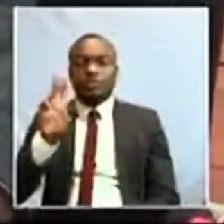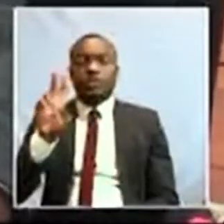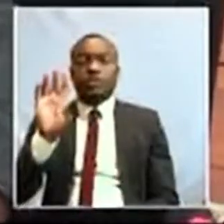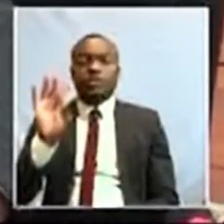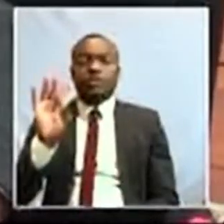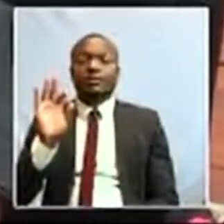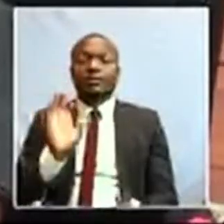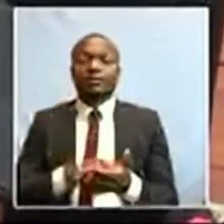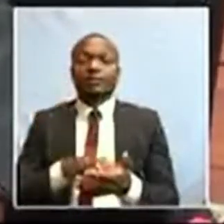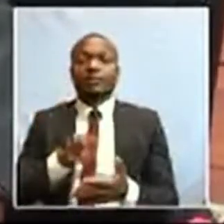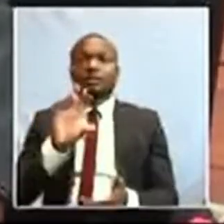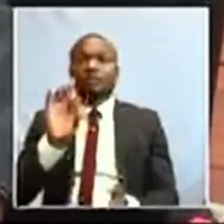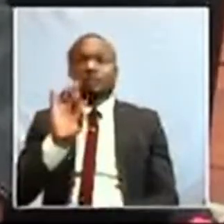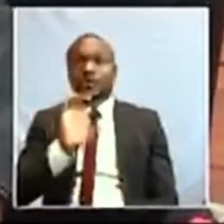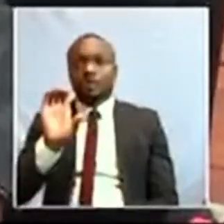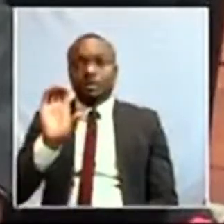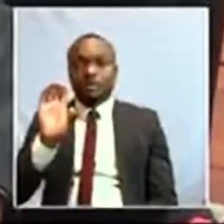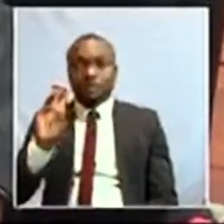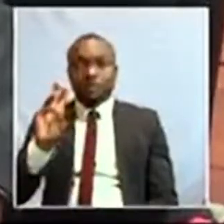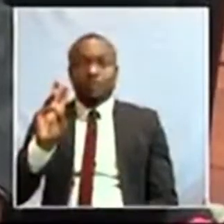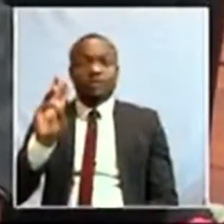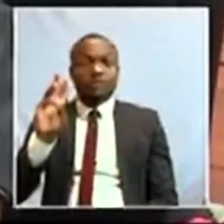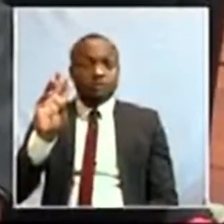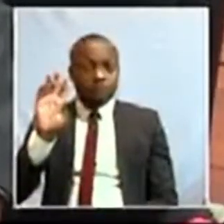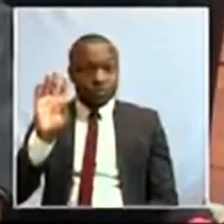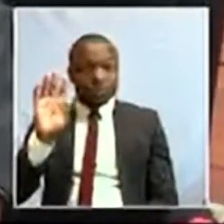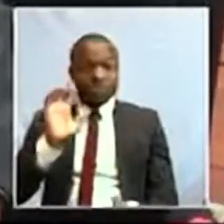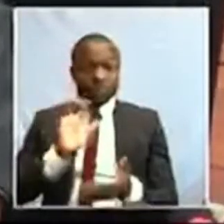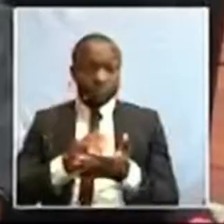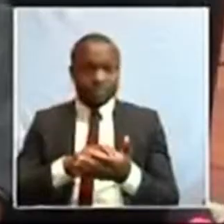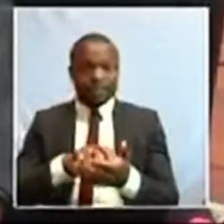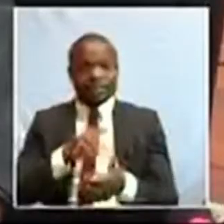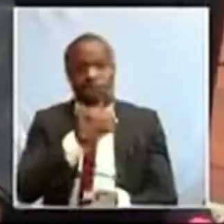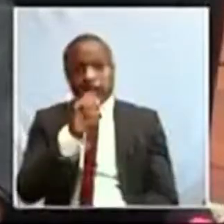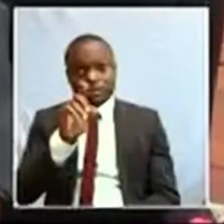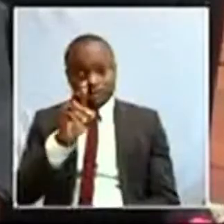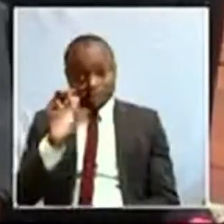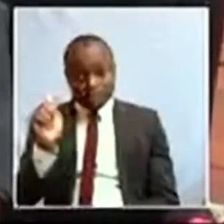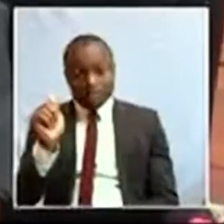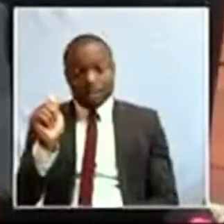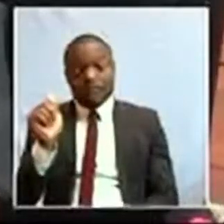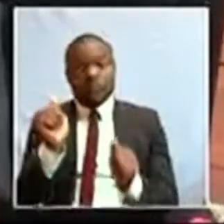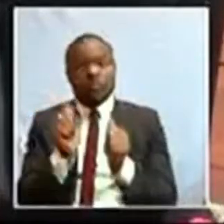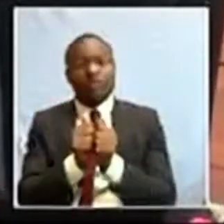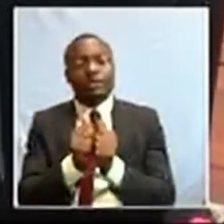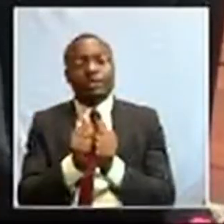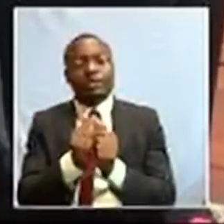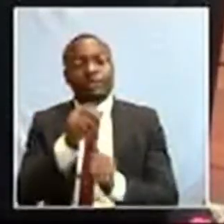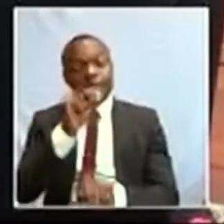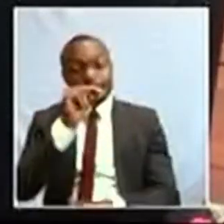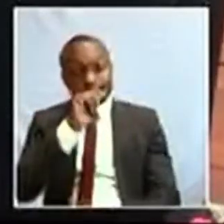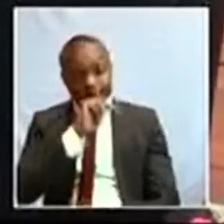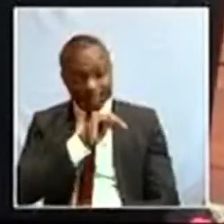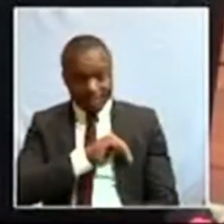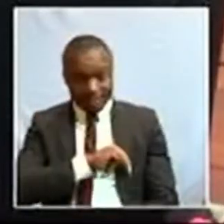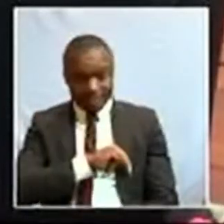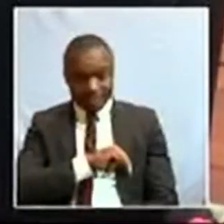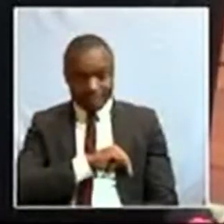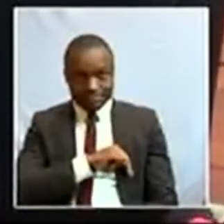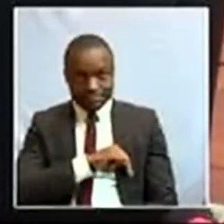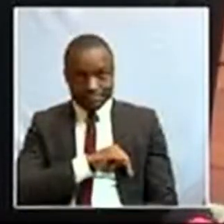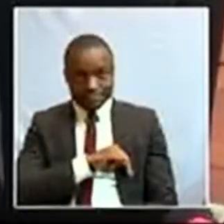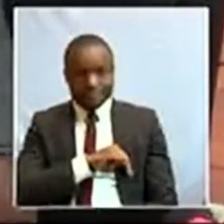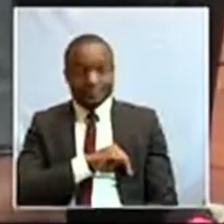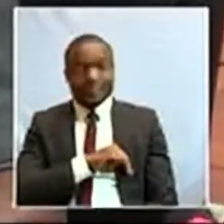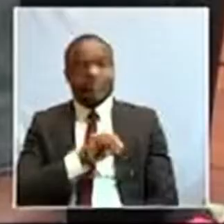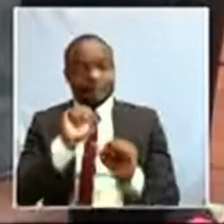19,727,964 kwacha on its statutory obligations, specifically ZRI and NAPSA. Chair, I'd like to take it